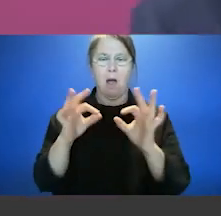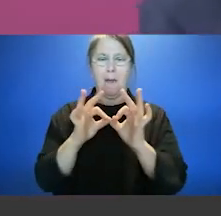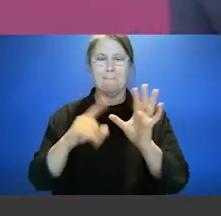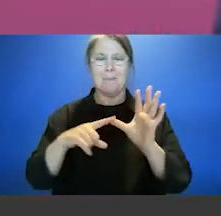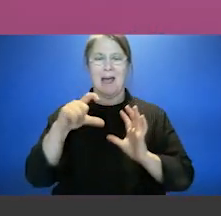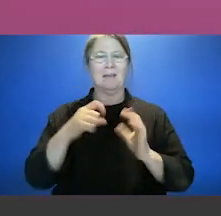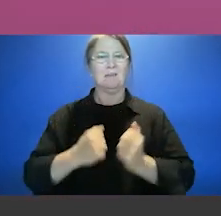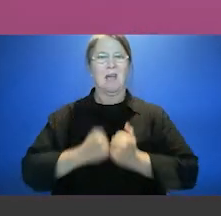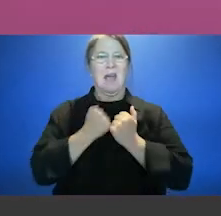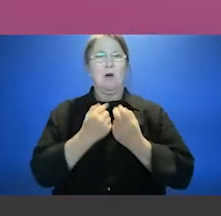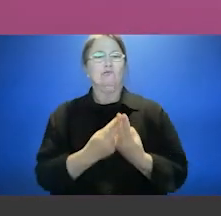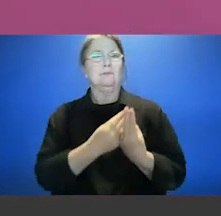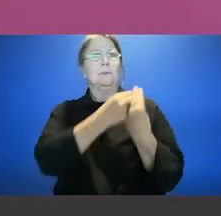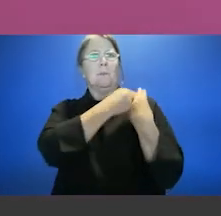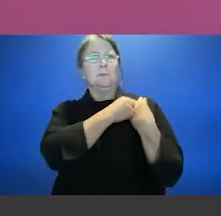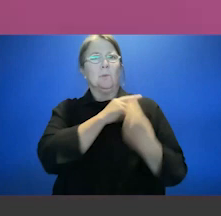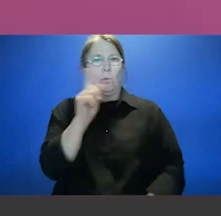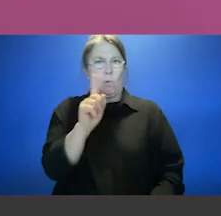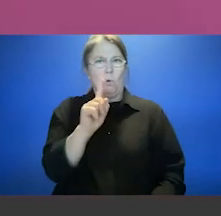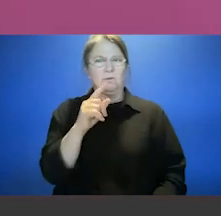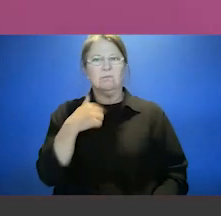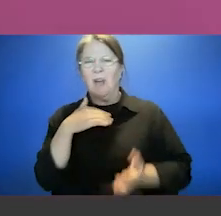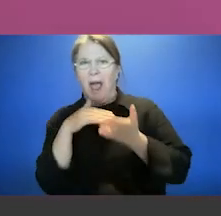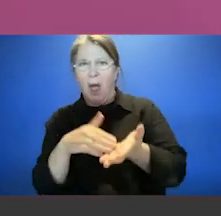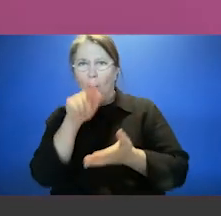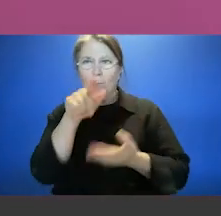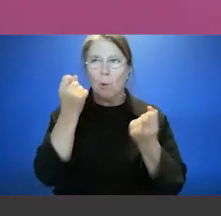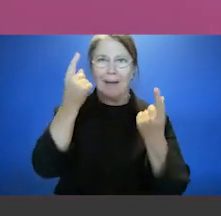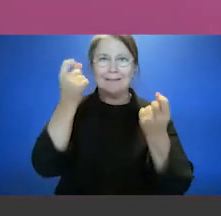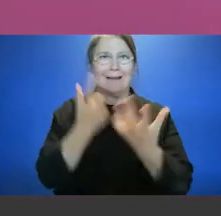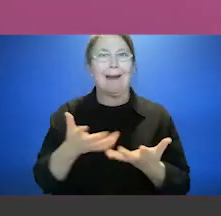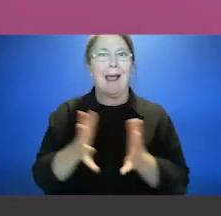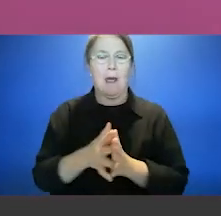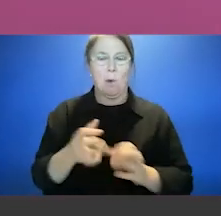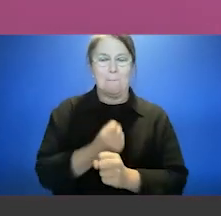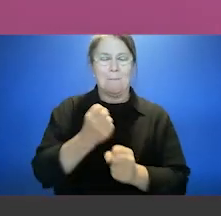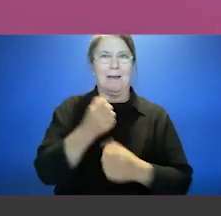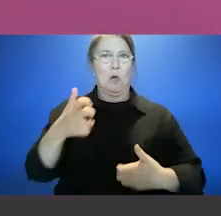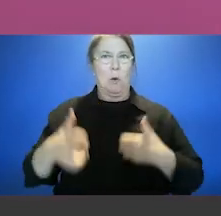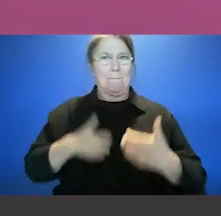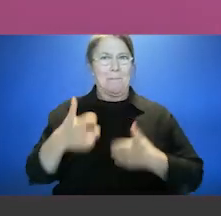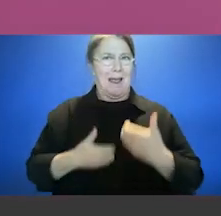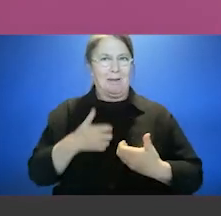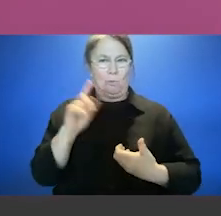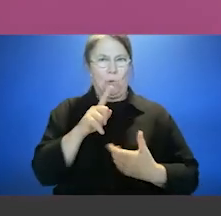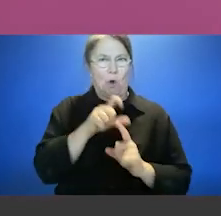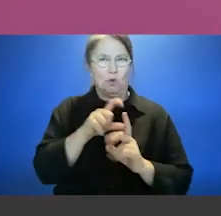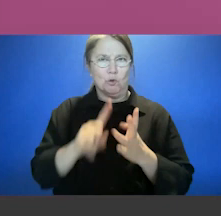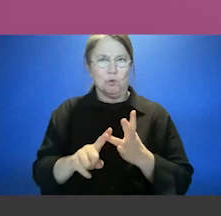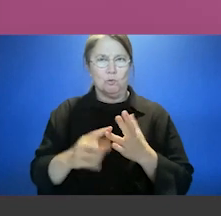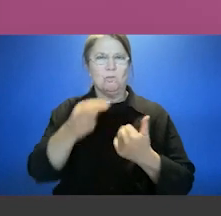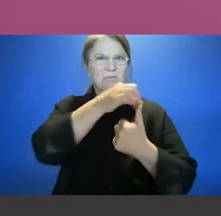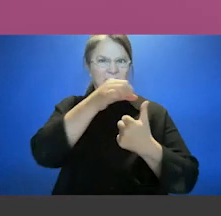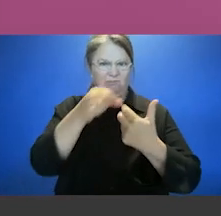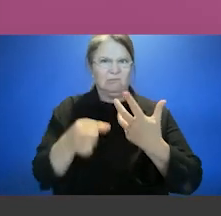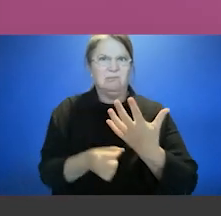an understanding about our complaints process, and importantly talks, we've spoken